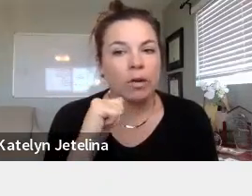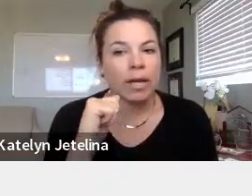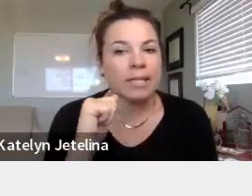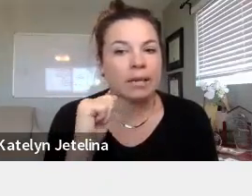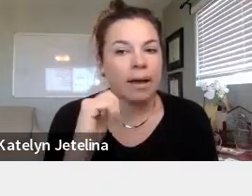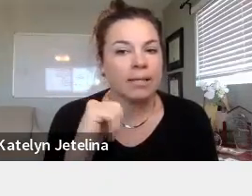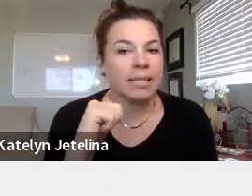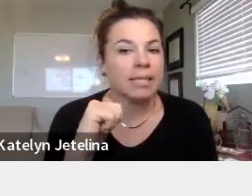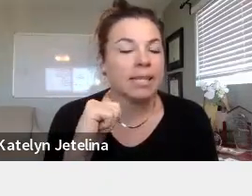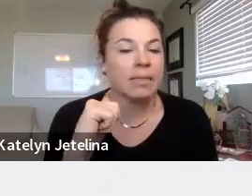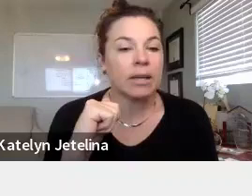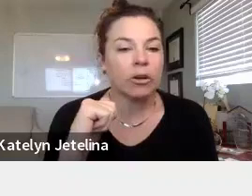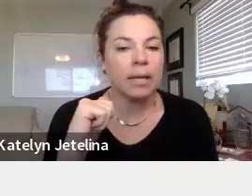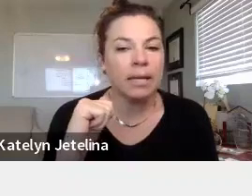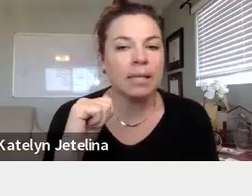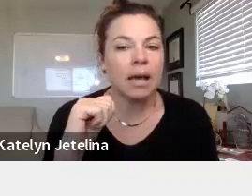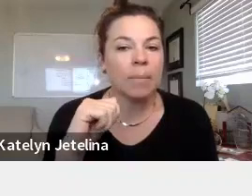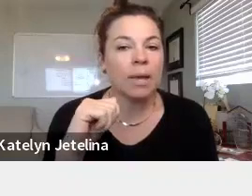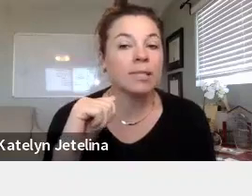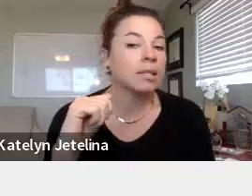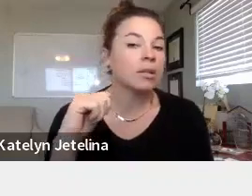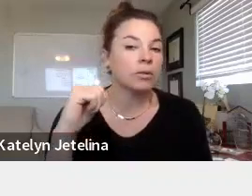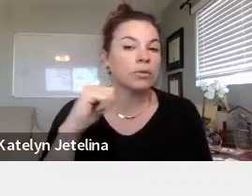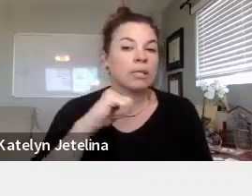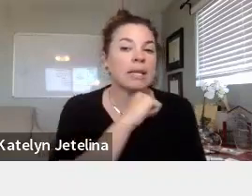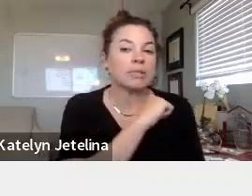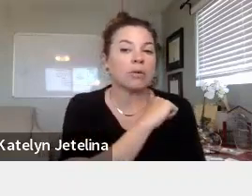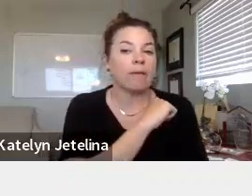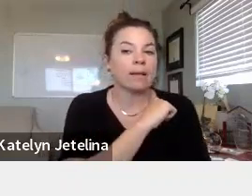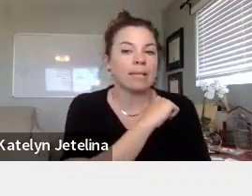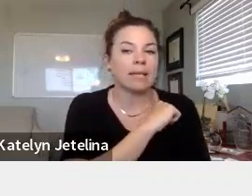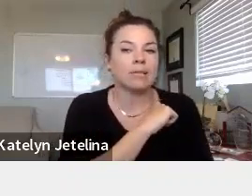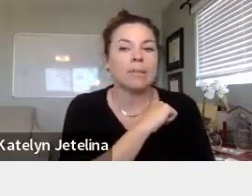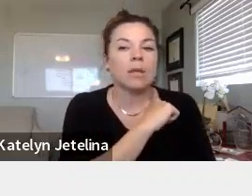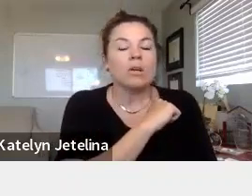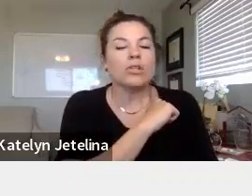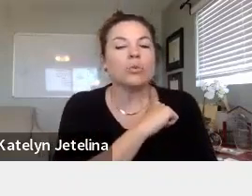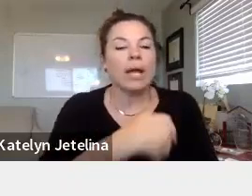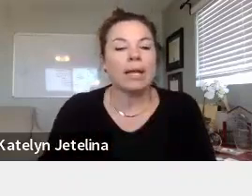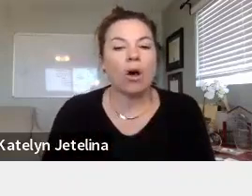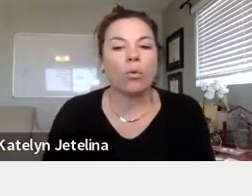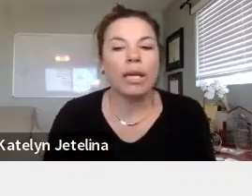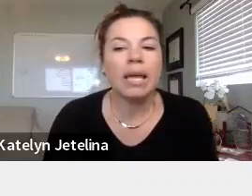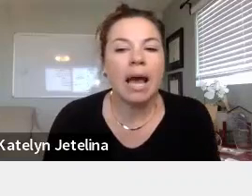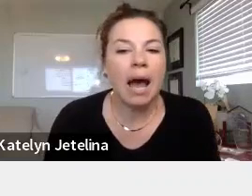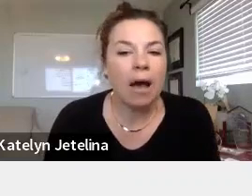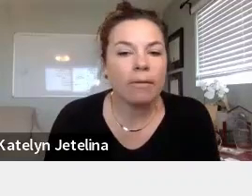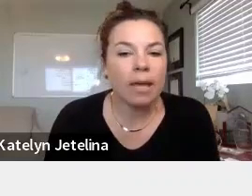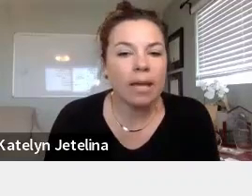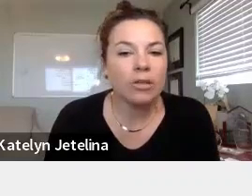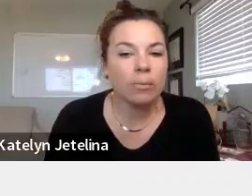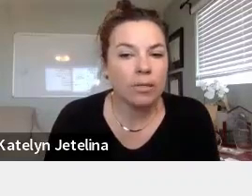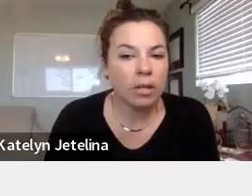generation COVID-19 vaccines and therapies, and this includes nasal vaccines. So right now we